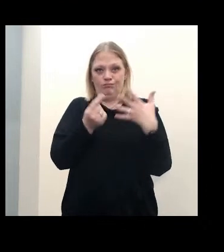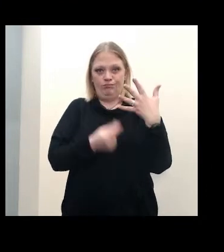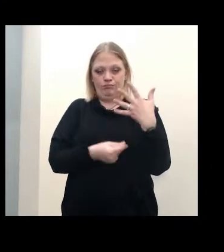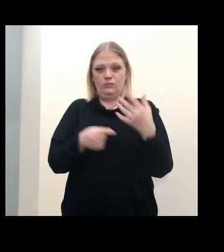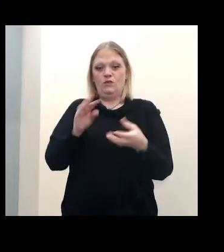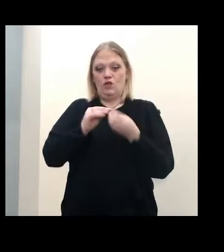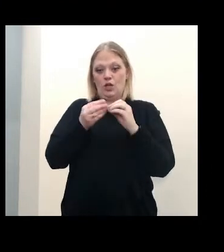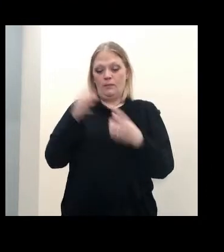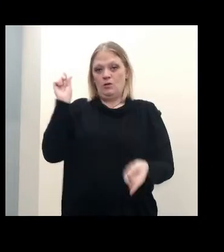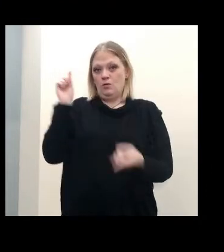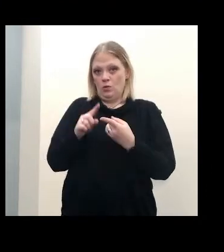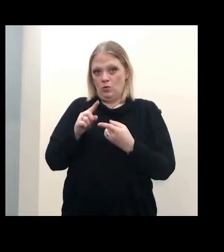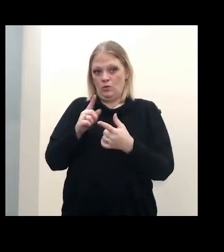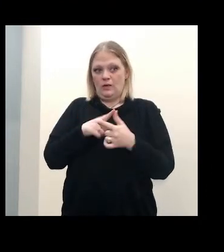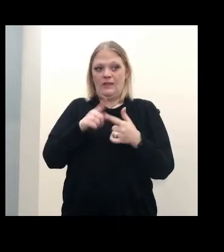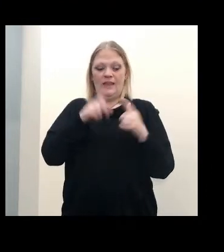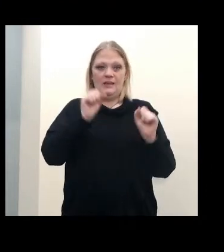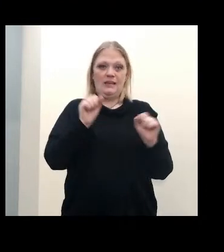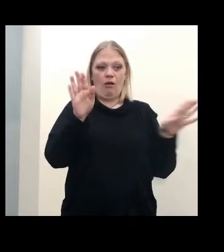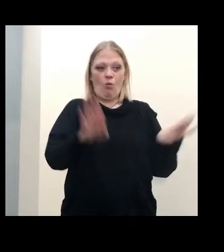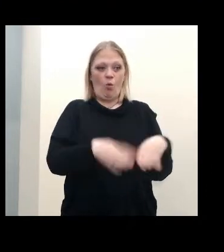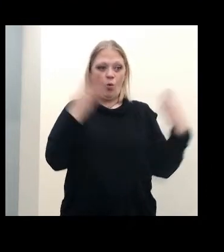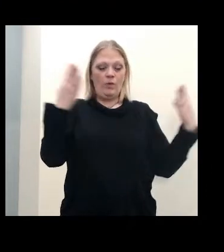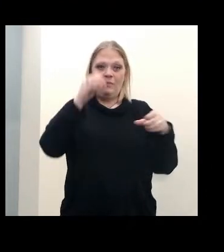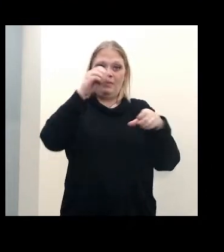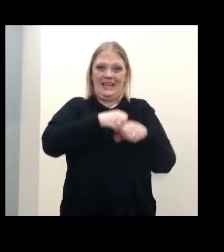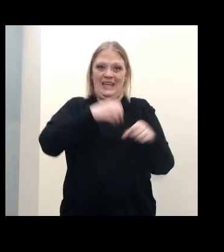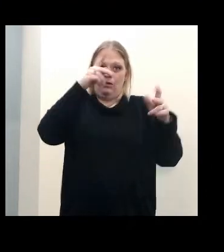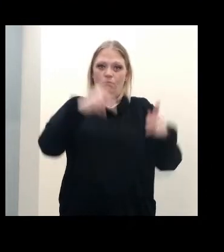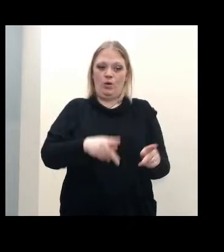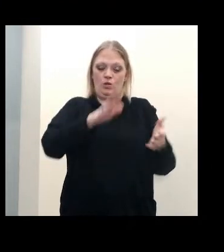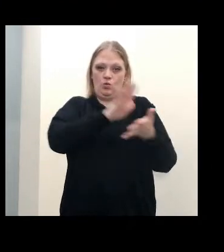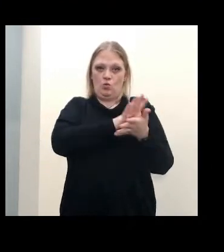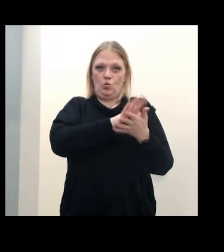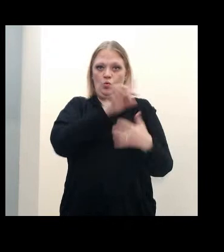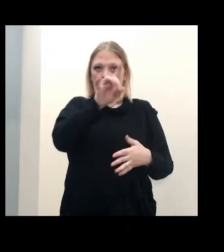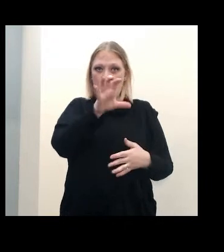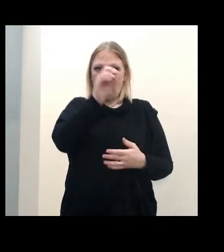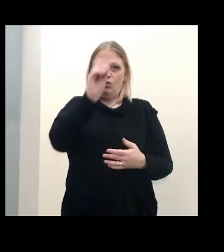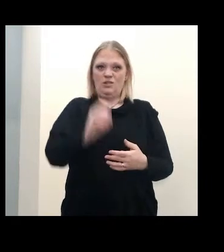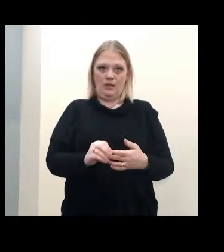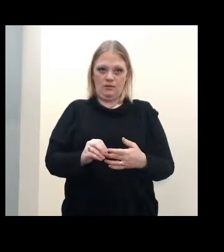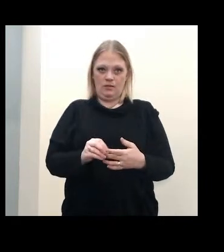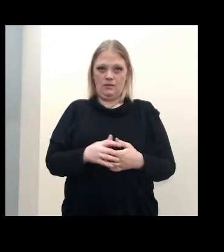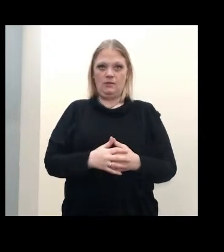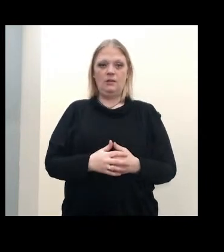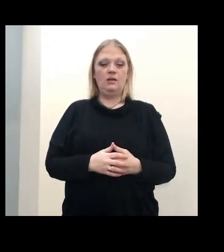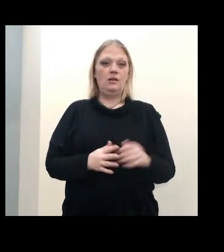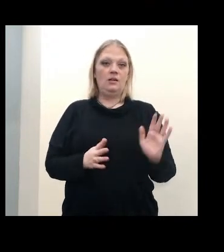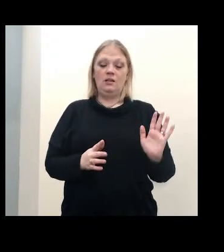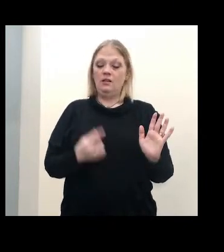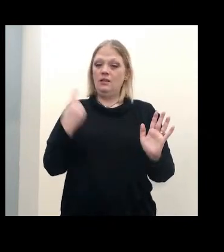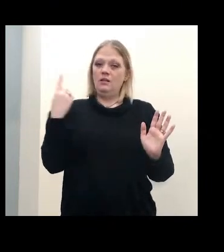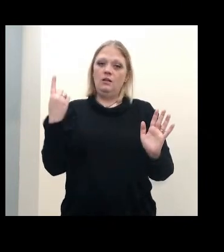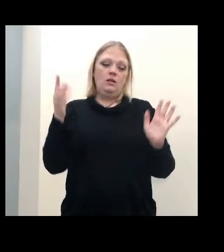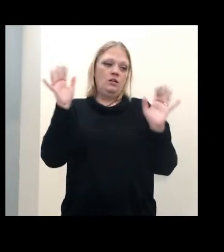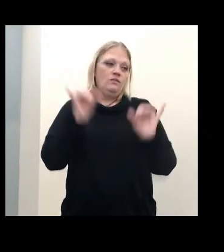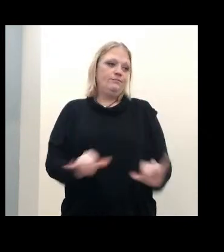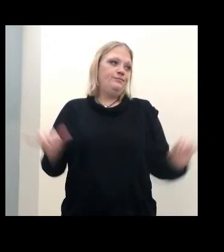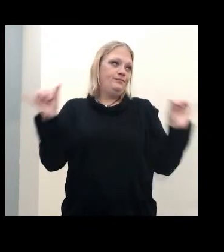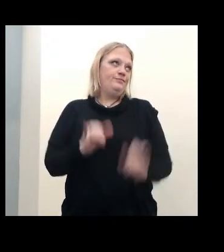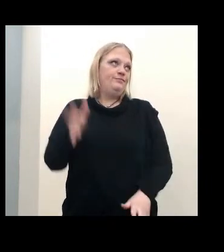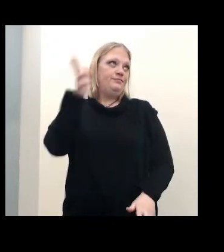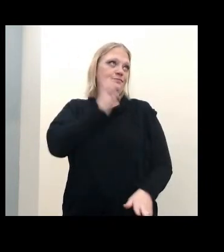down those numbers so we can reopen up in-person classrooms 100%. So this is something you've all heard